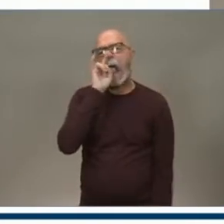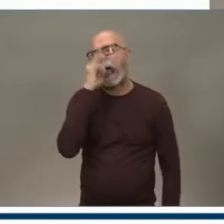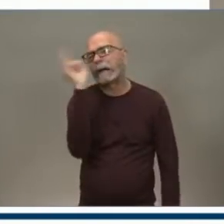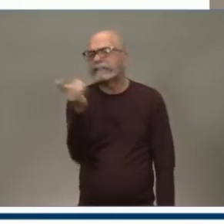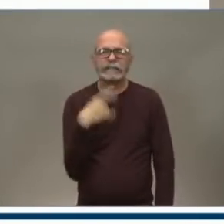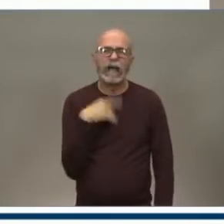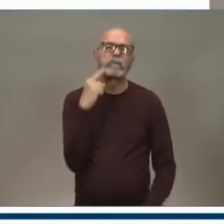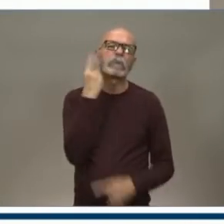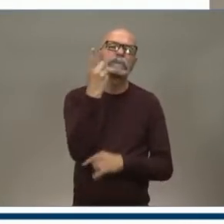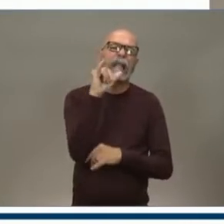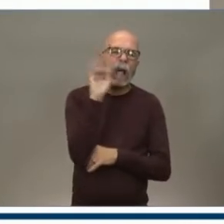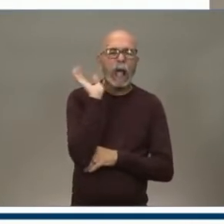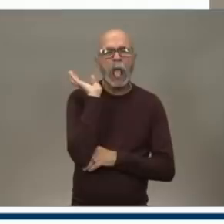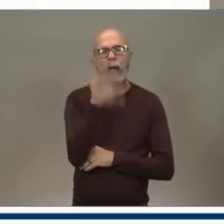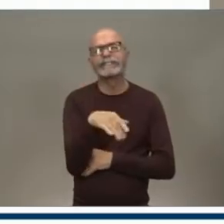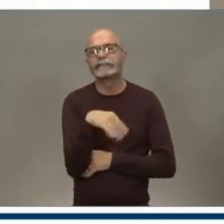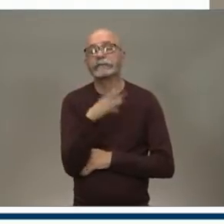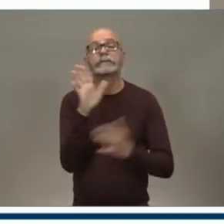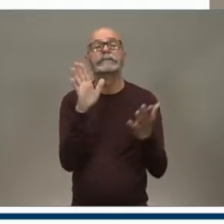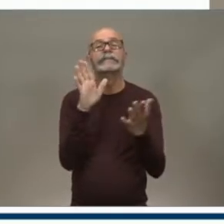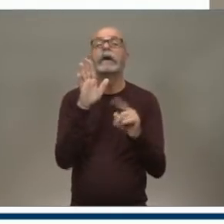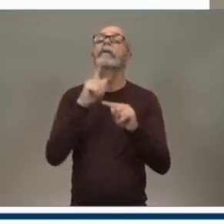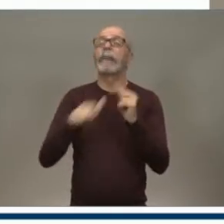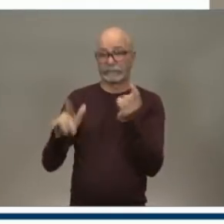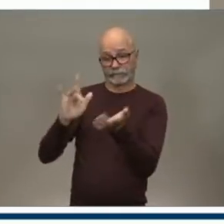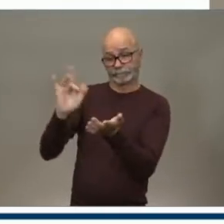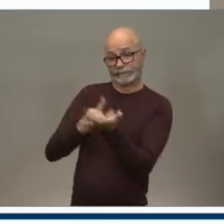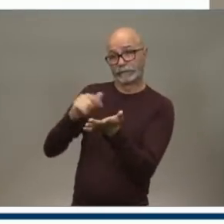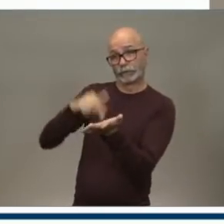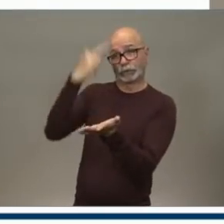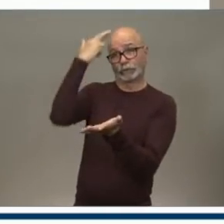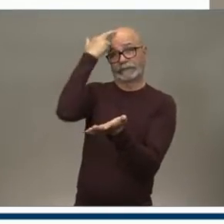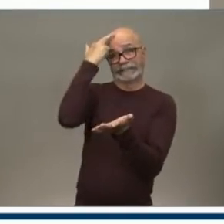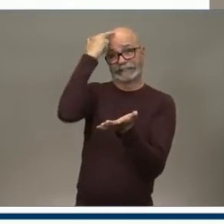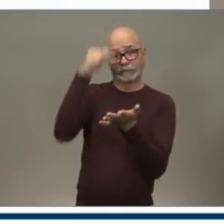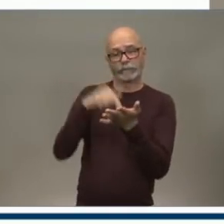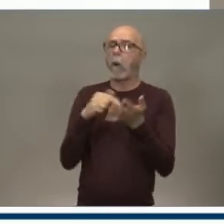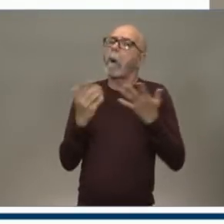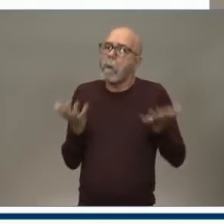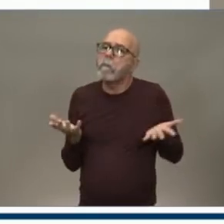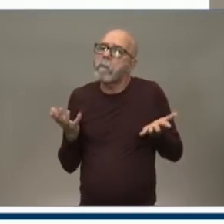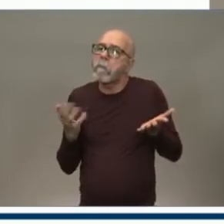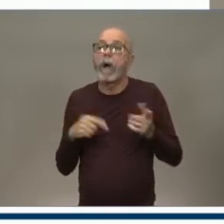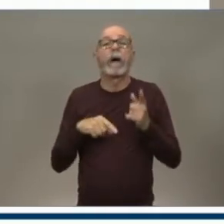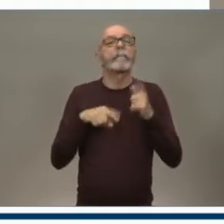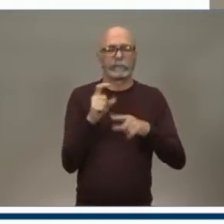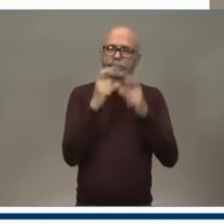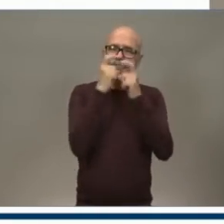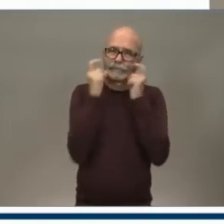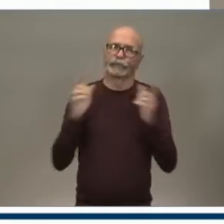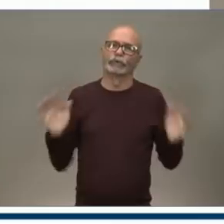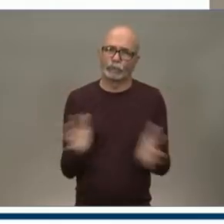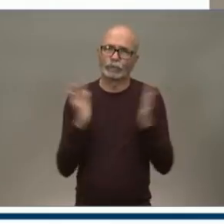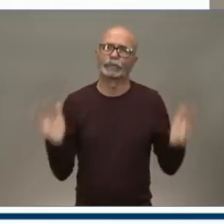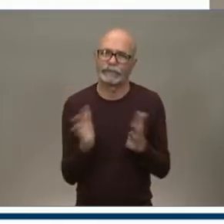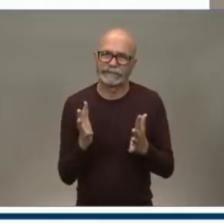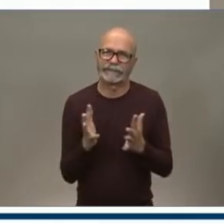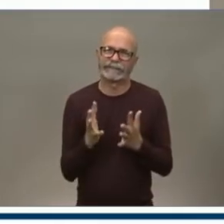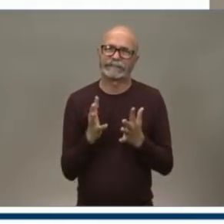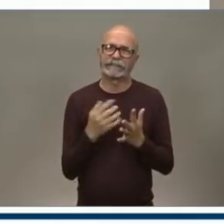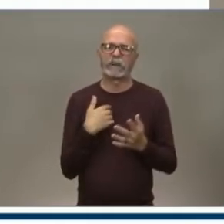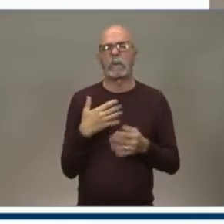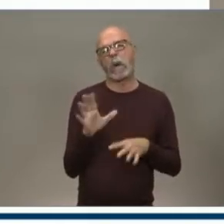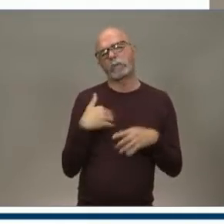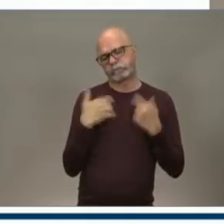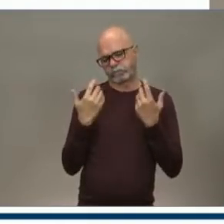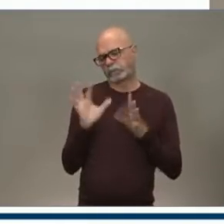wear a mask for medical reasons, but those are very few and far between. So don't make excuses just because you don't feel like wearing a